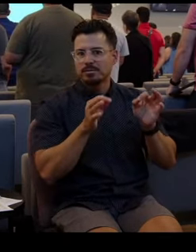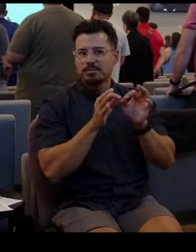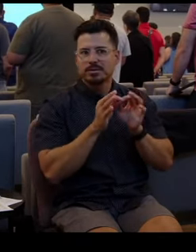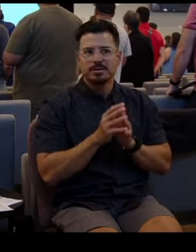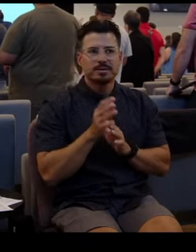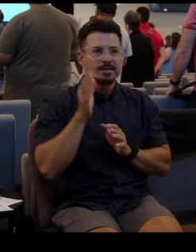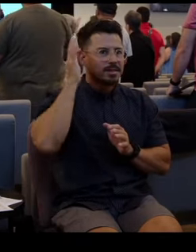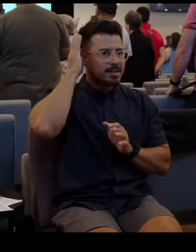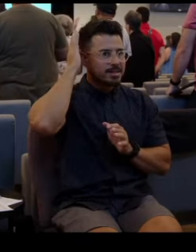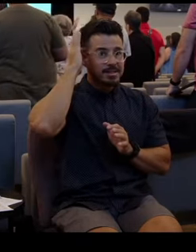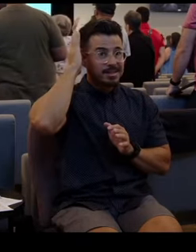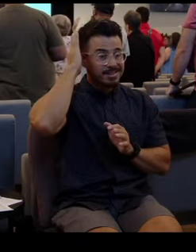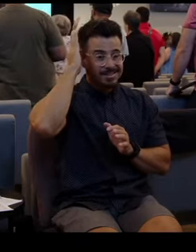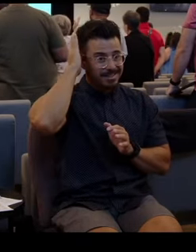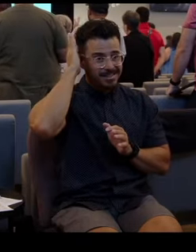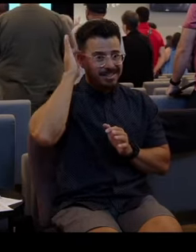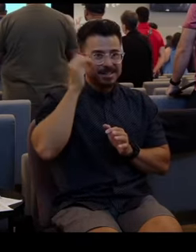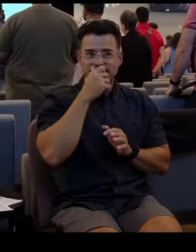Hallelujah.